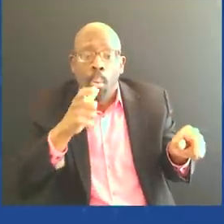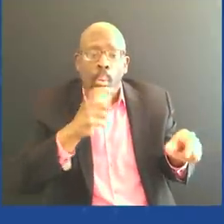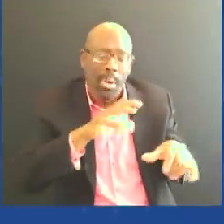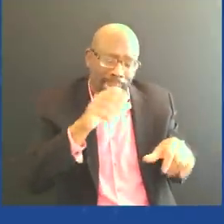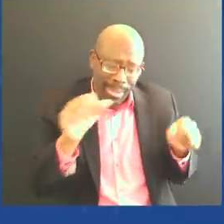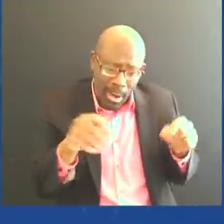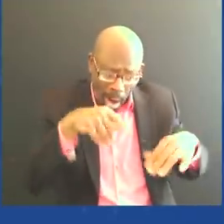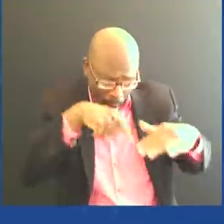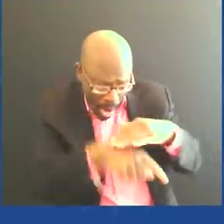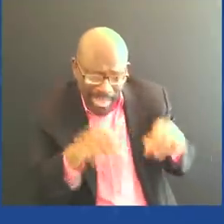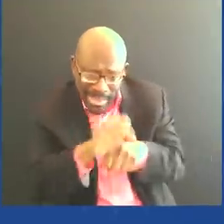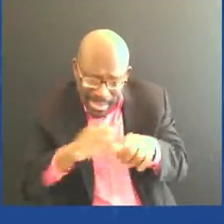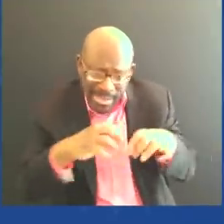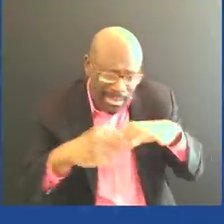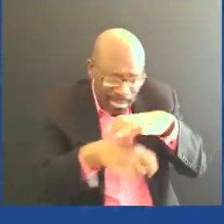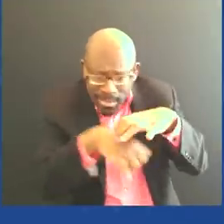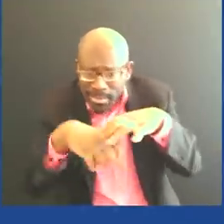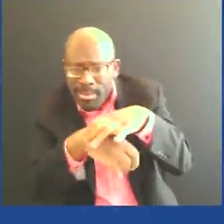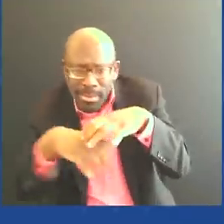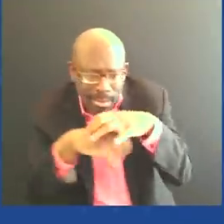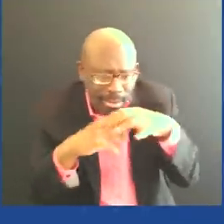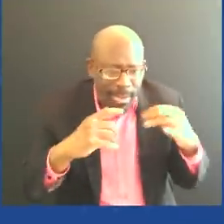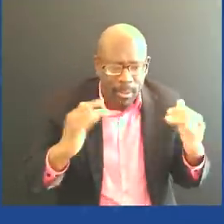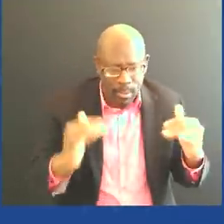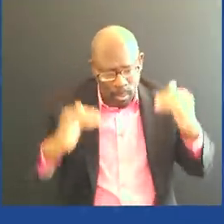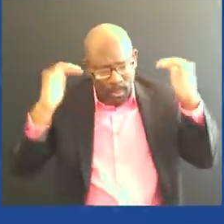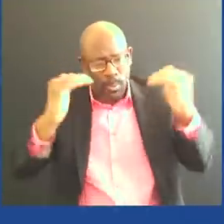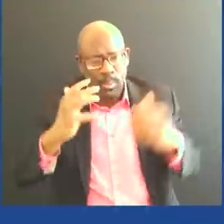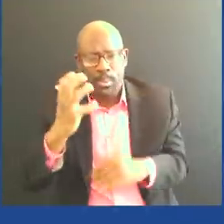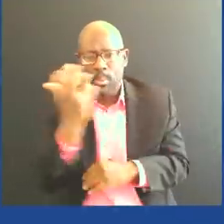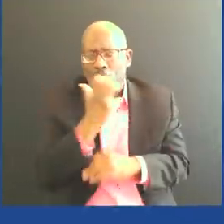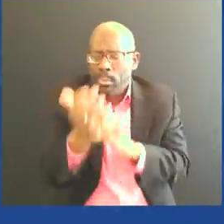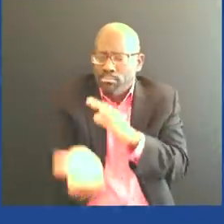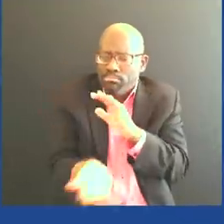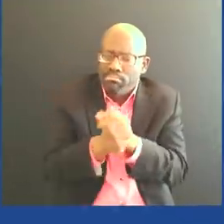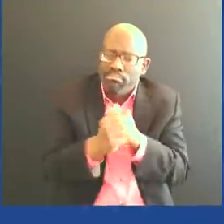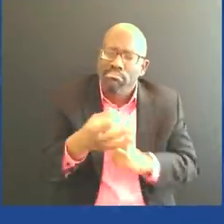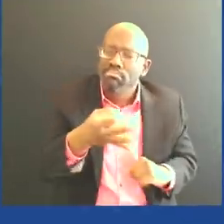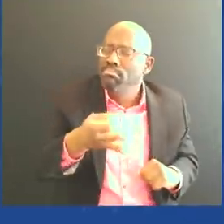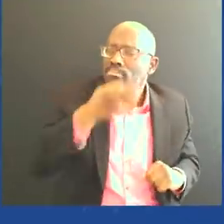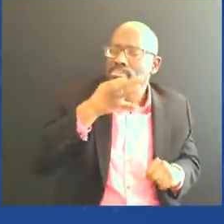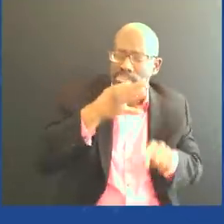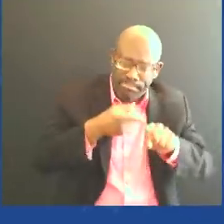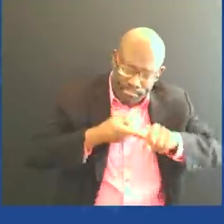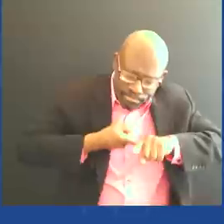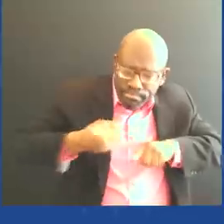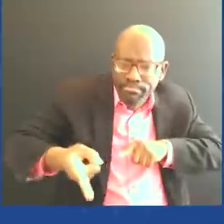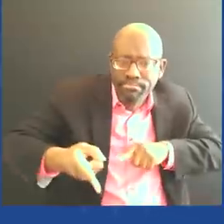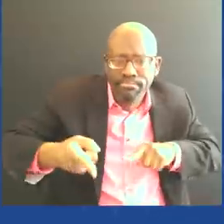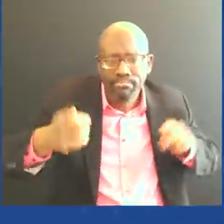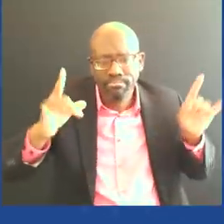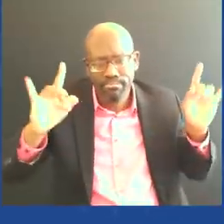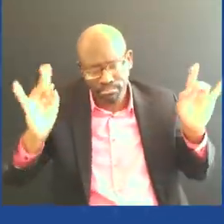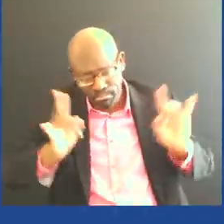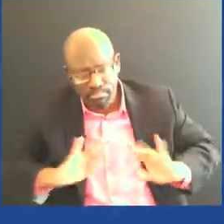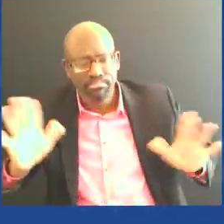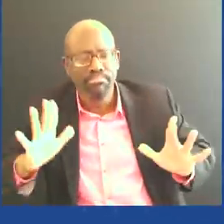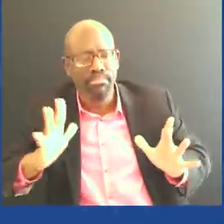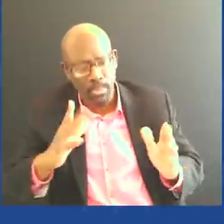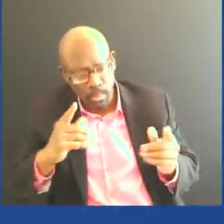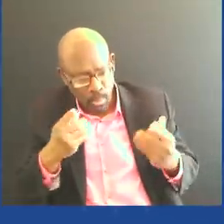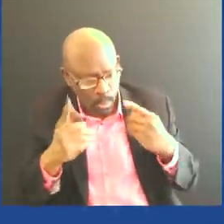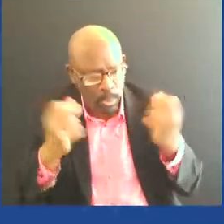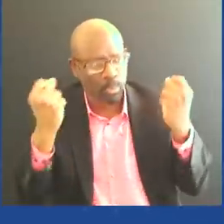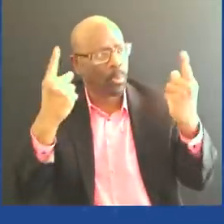disciplined, and they're determined. They make enormous sacrifices, achieving amazing things over the horizon and under the